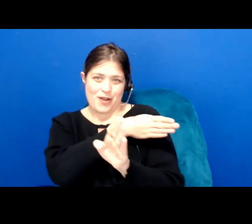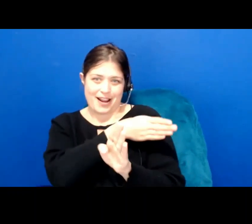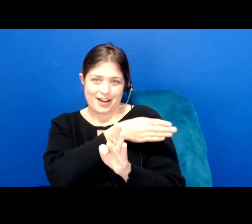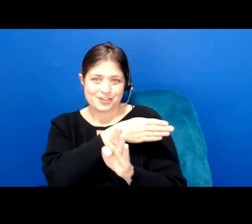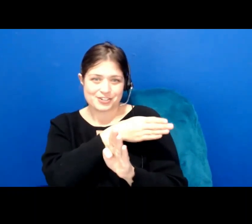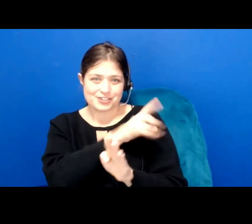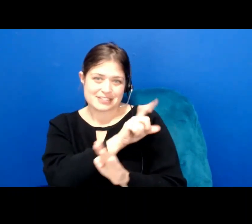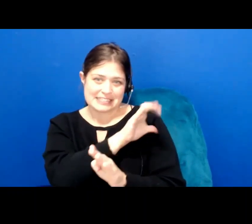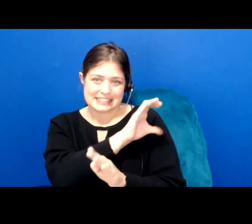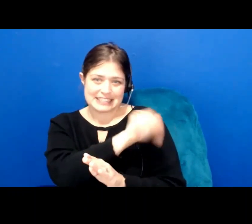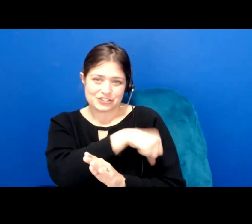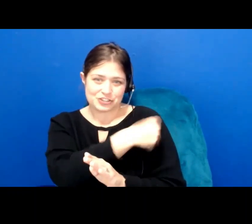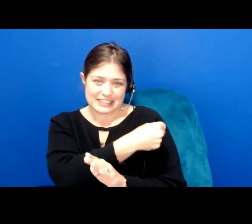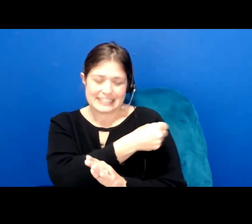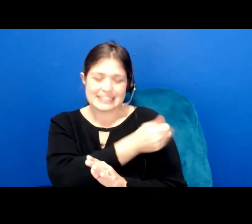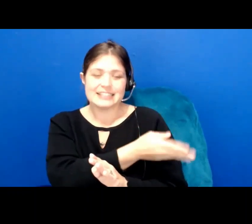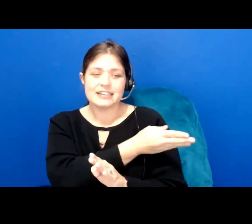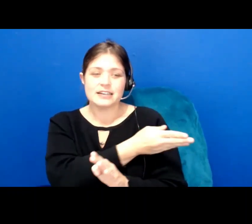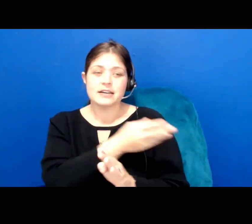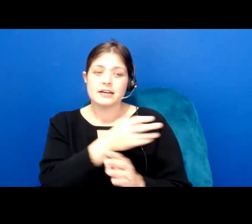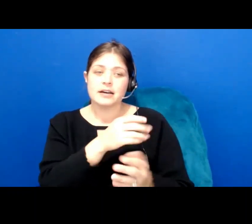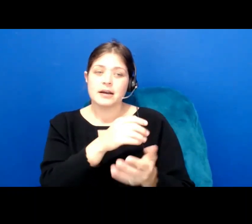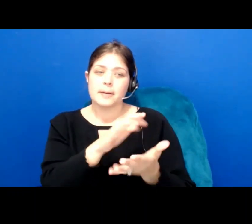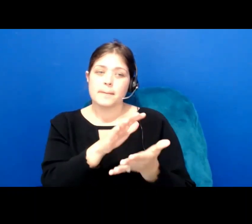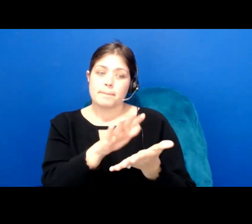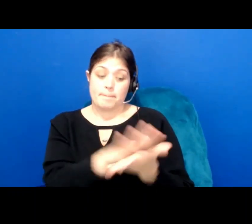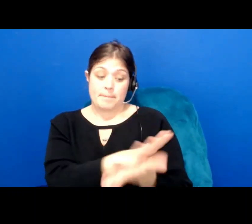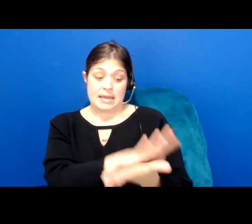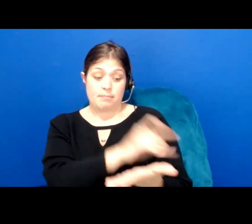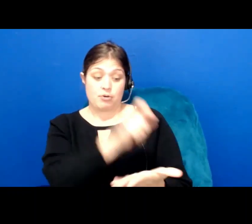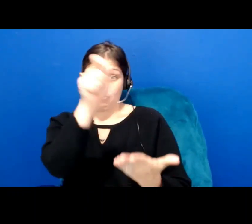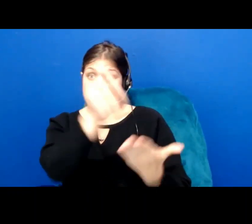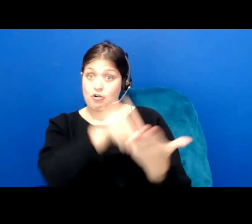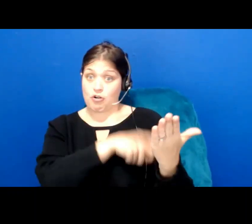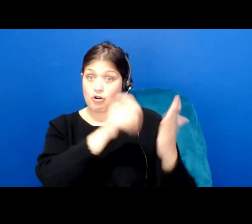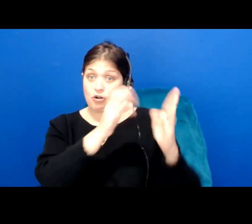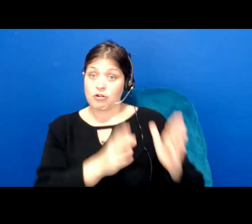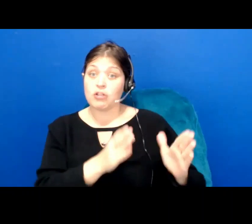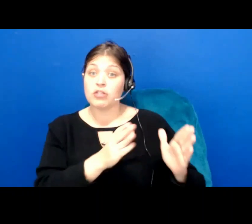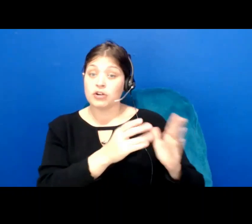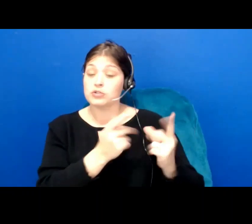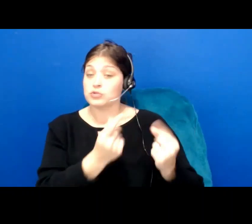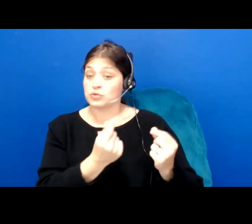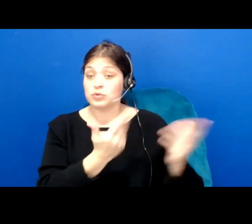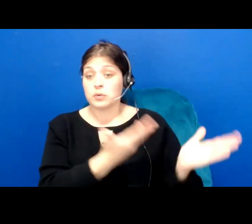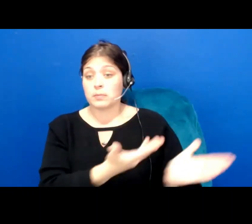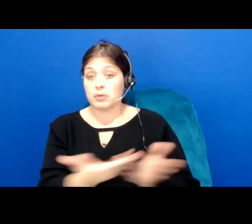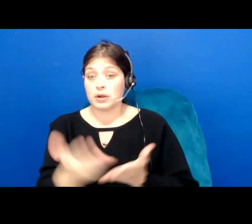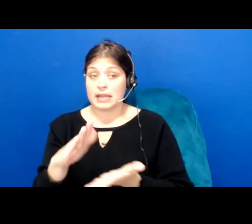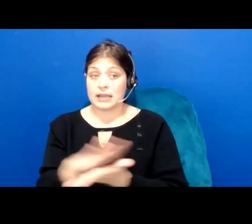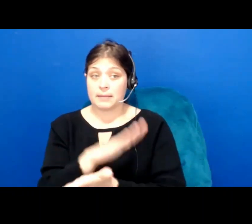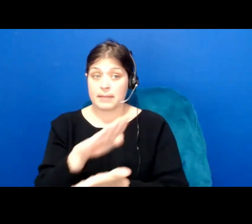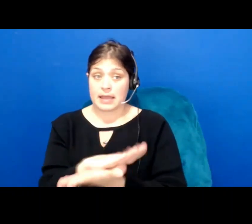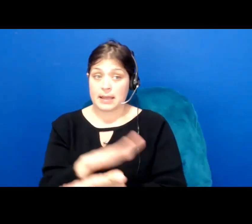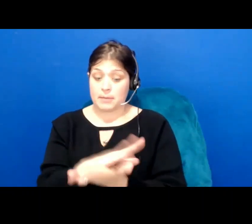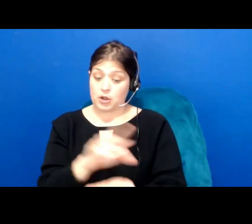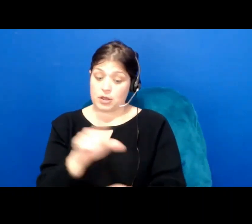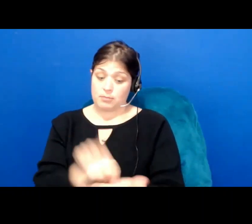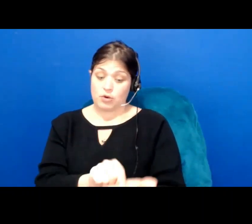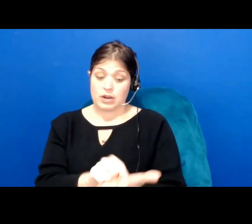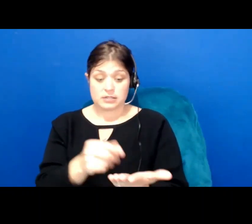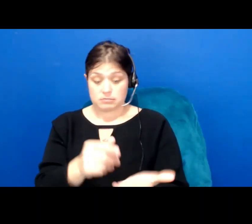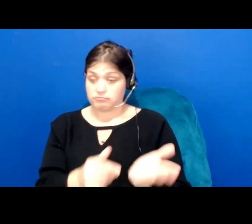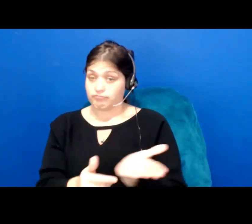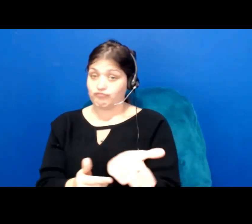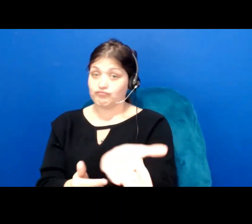a paper author would bring copies of the print paper to a paper room